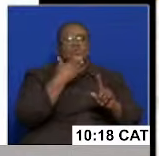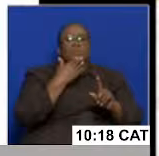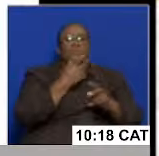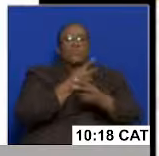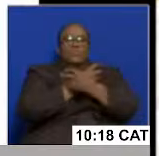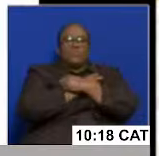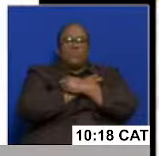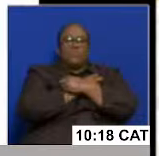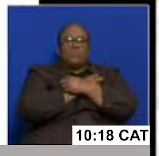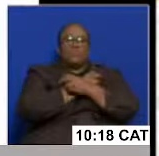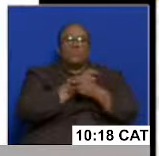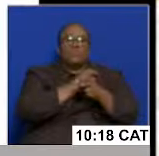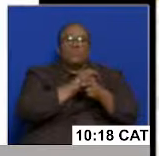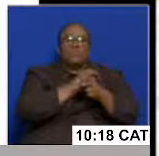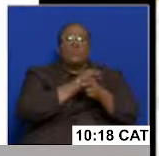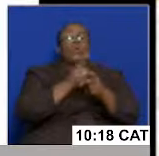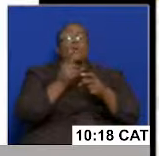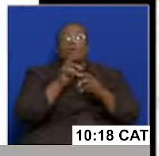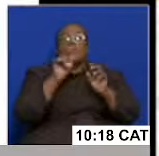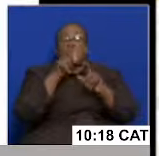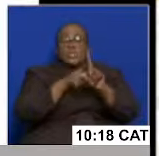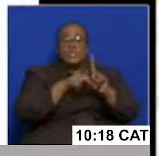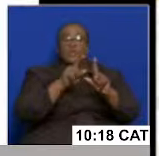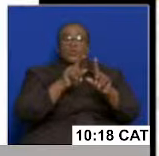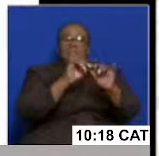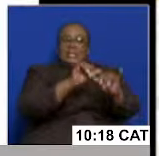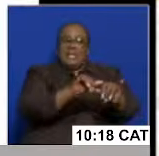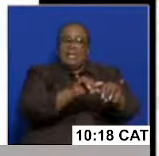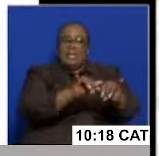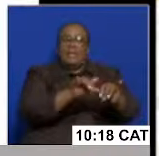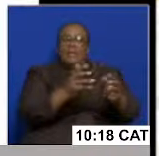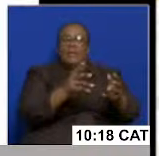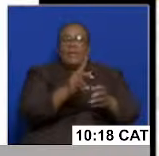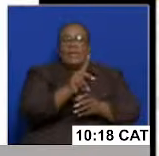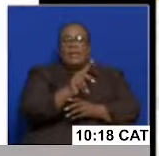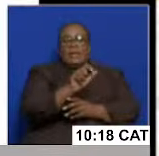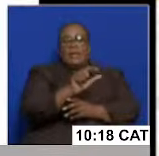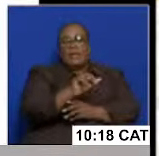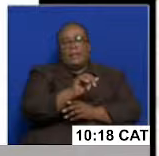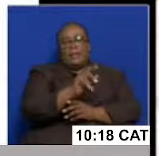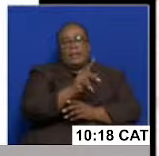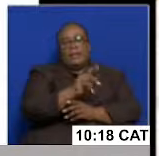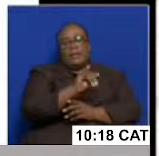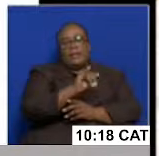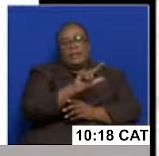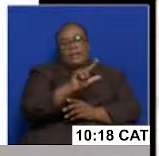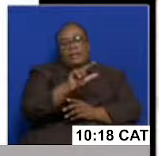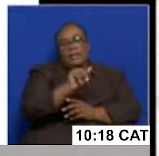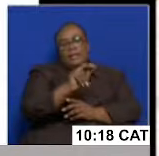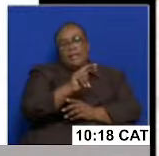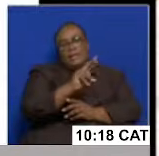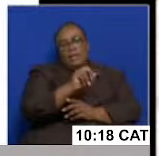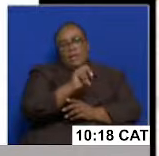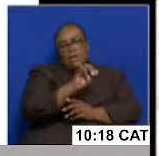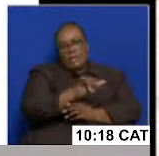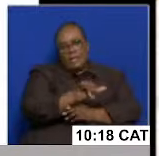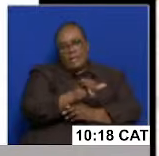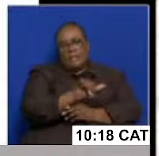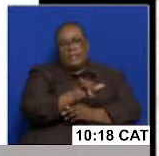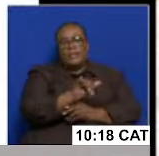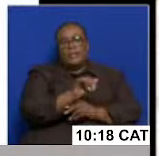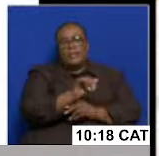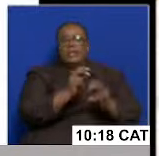number, then I gave them the unit number, and I gave them the directions, and